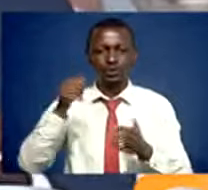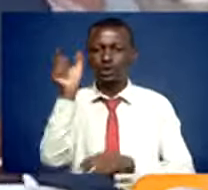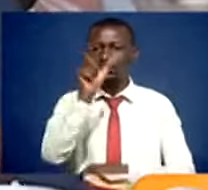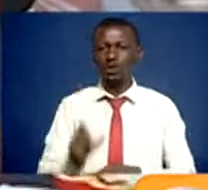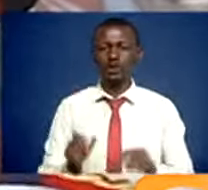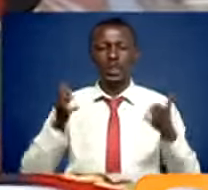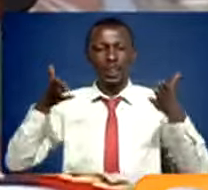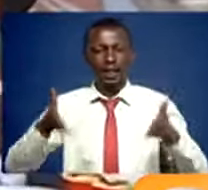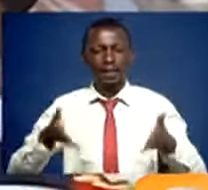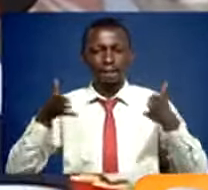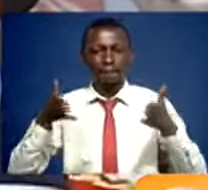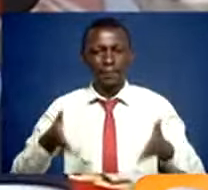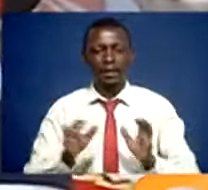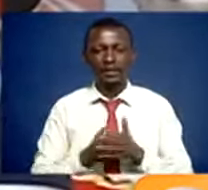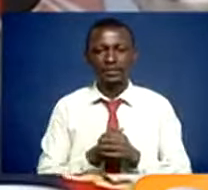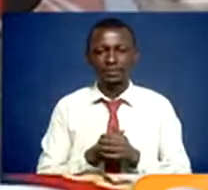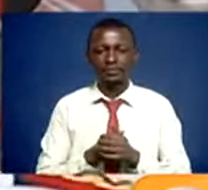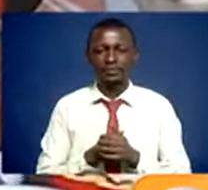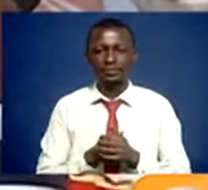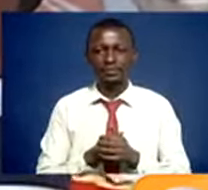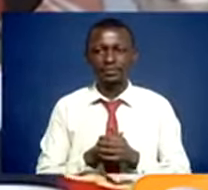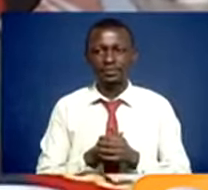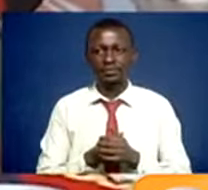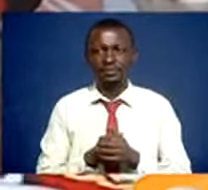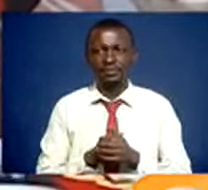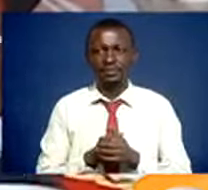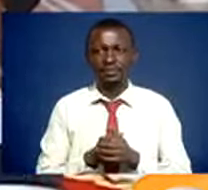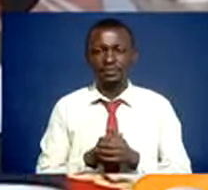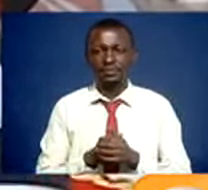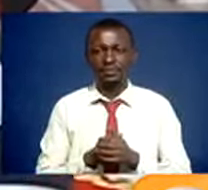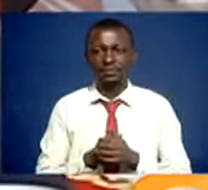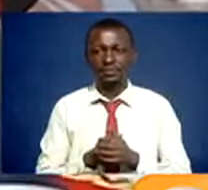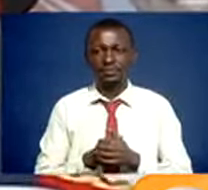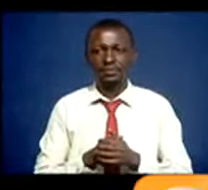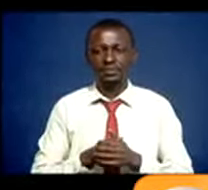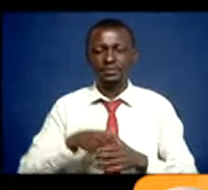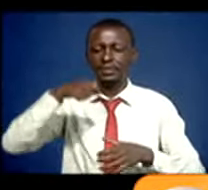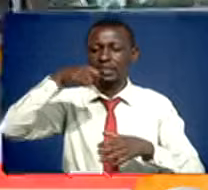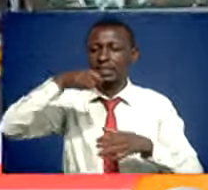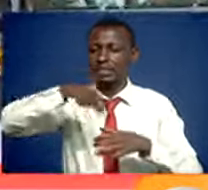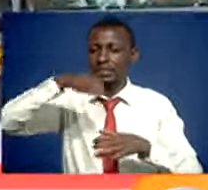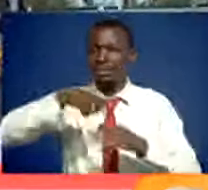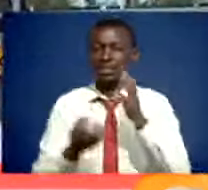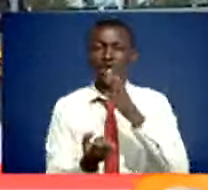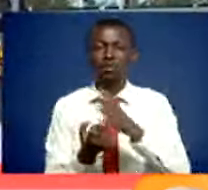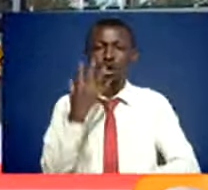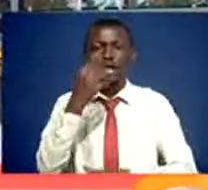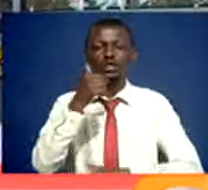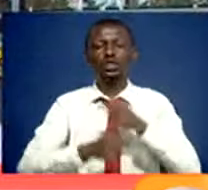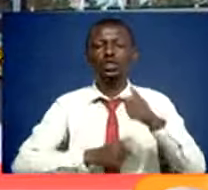region, as seed cotton production is underway.